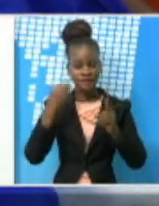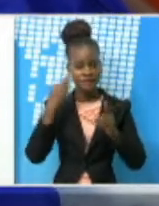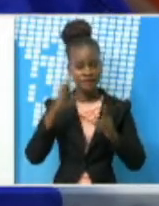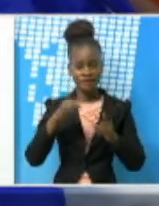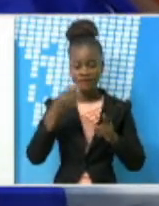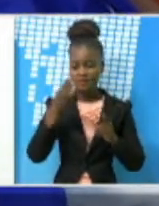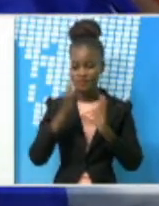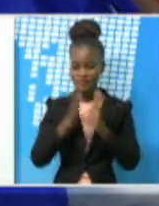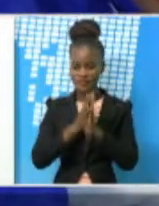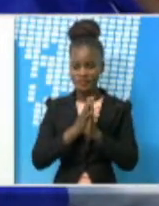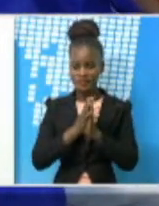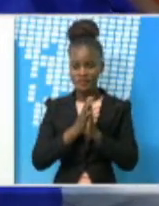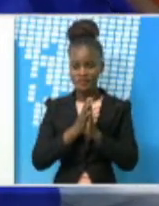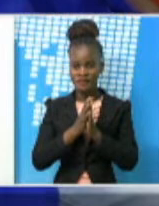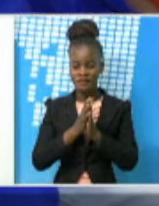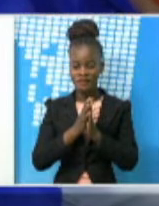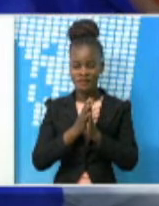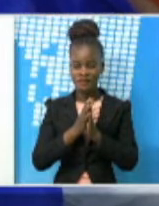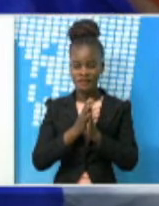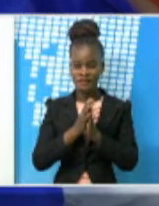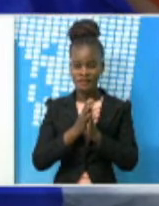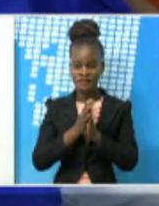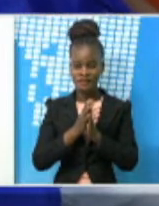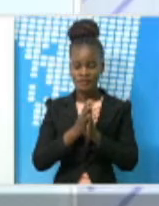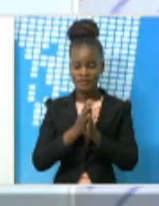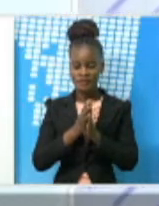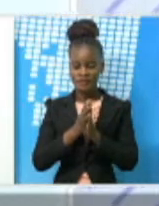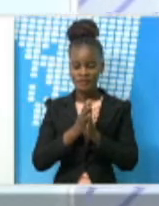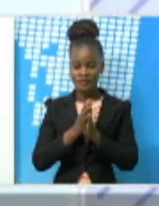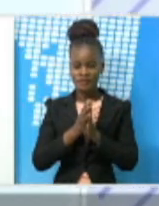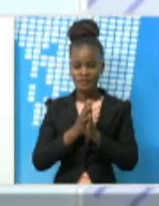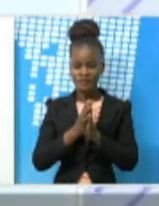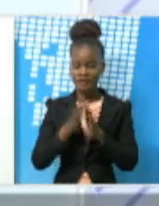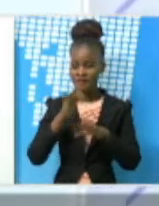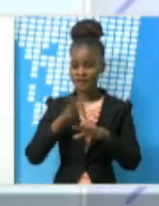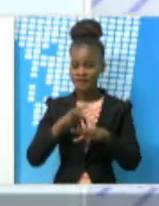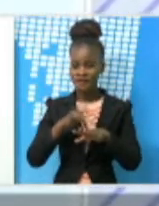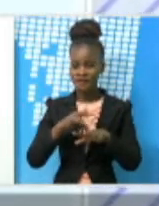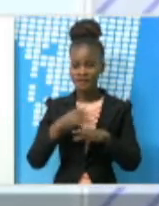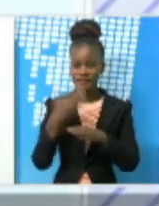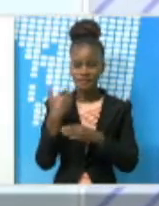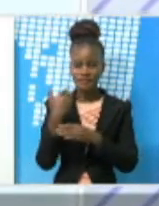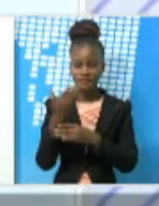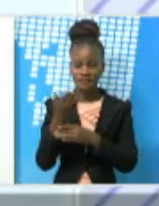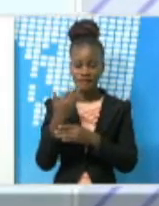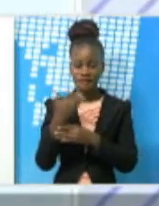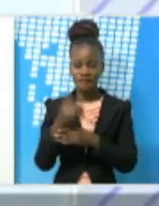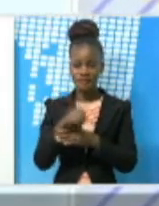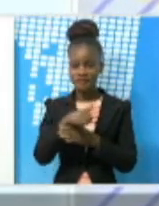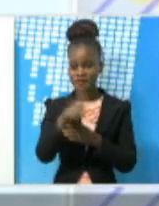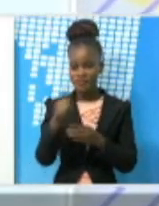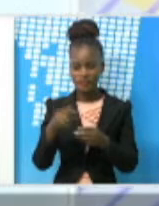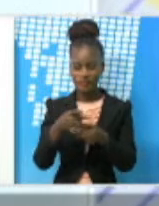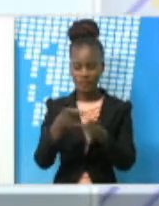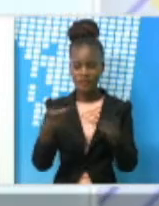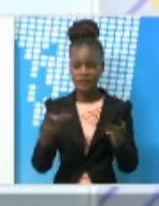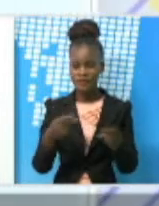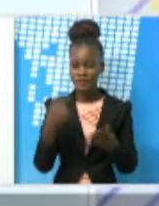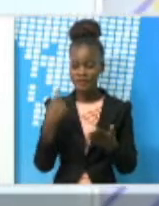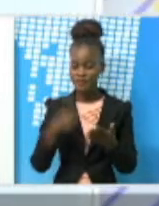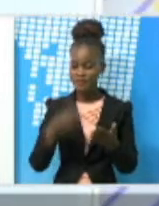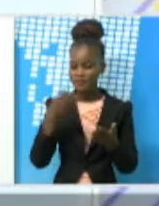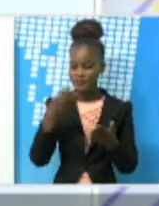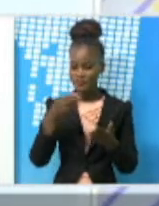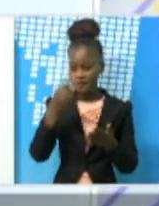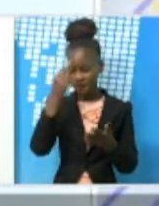and vocational training graduates. That in this certificate, even we put exactly what the student